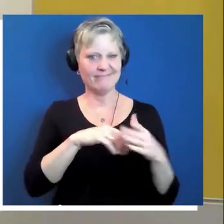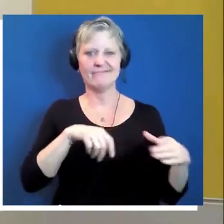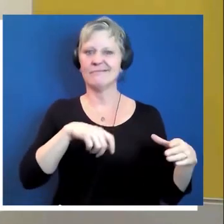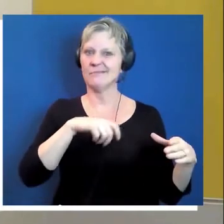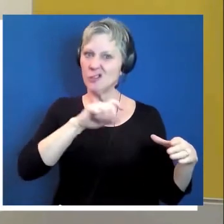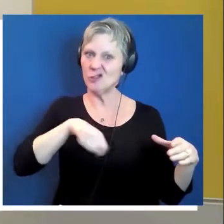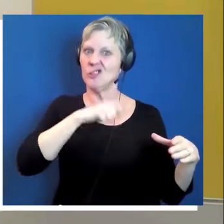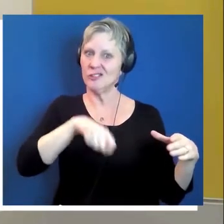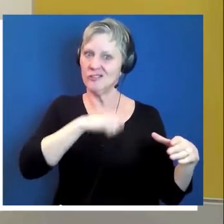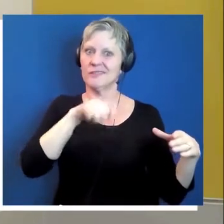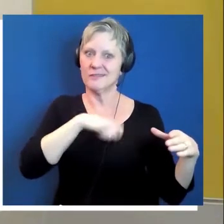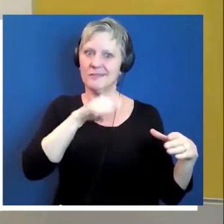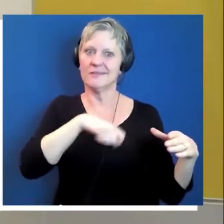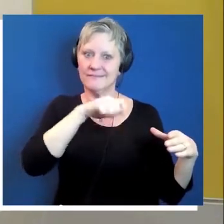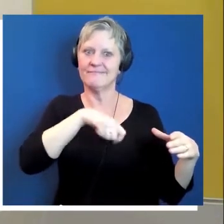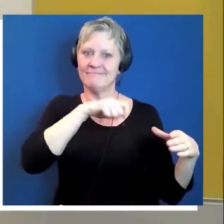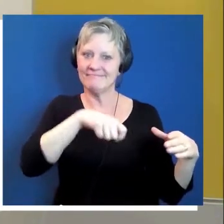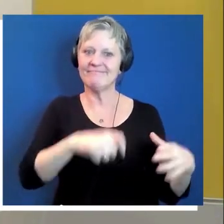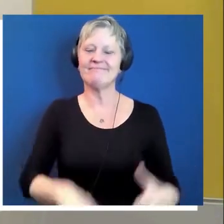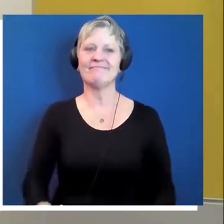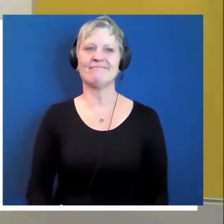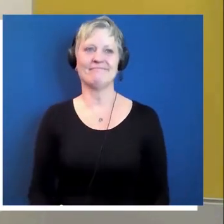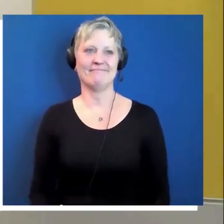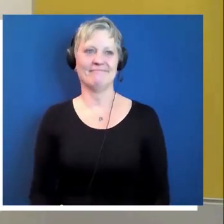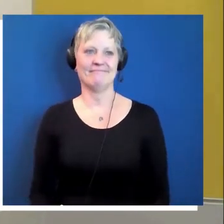Again, toss it around a little bit more.